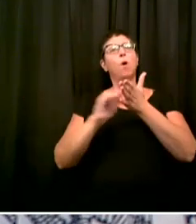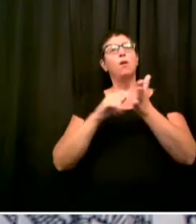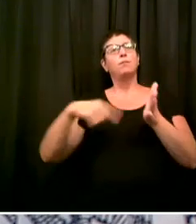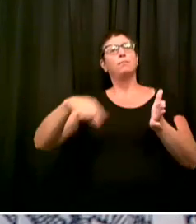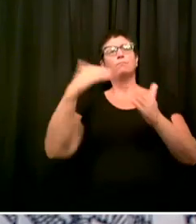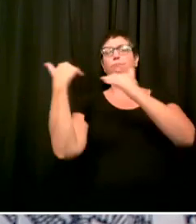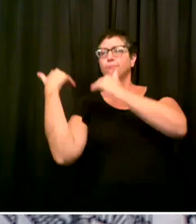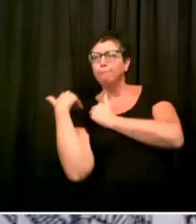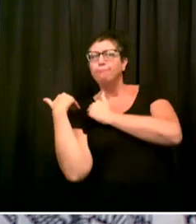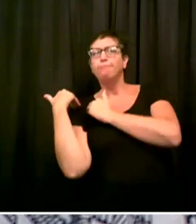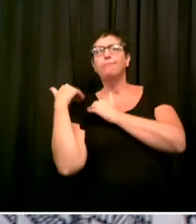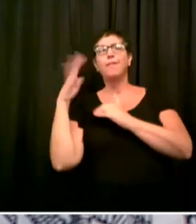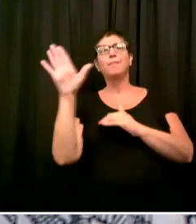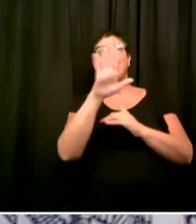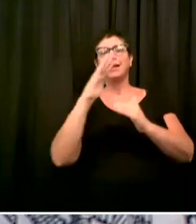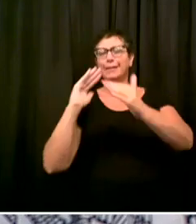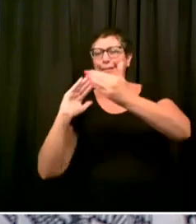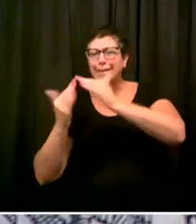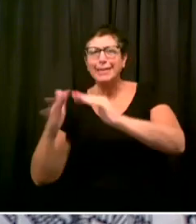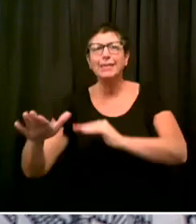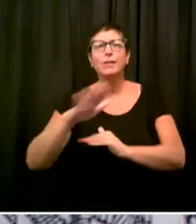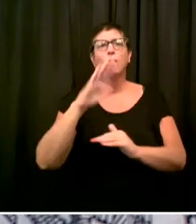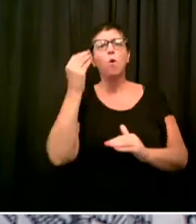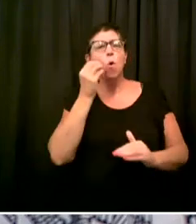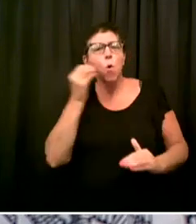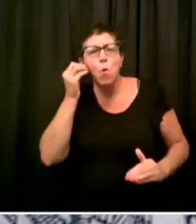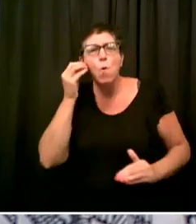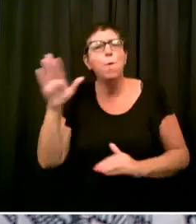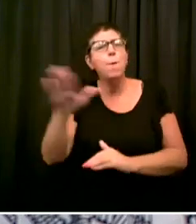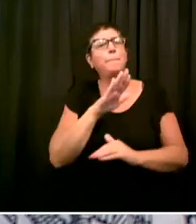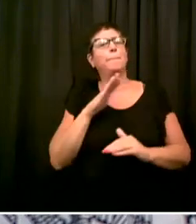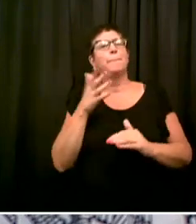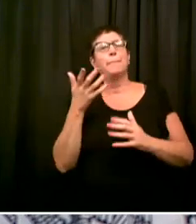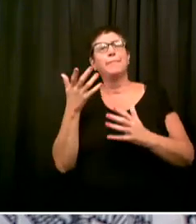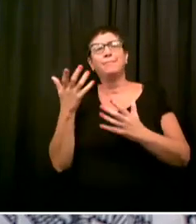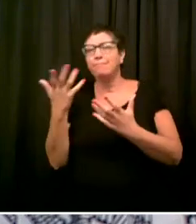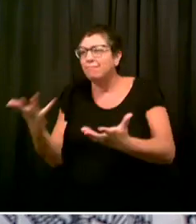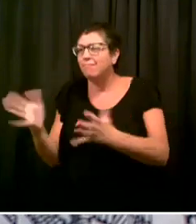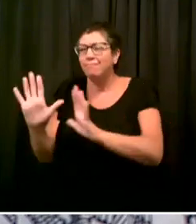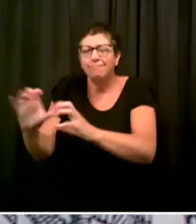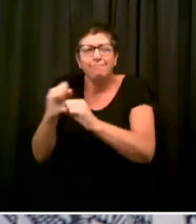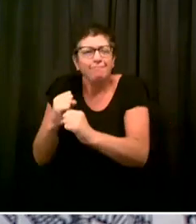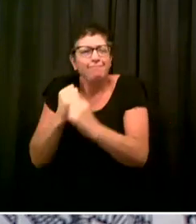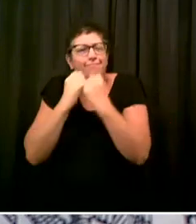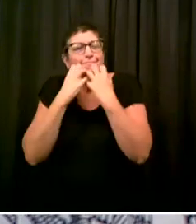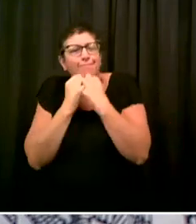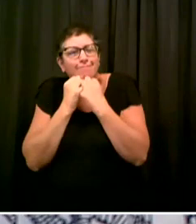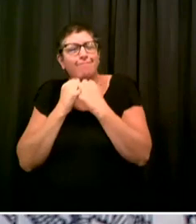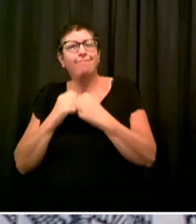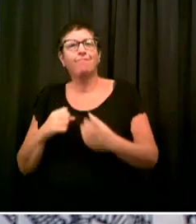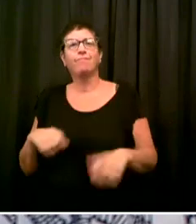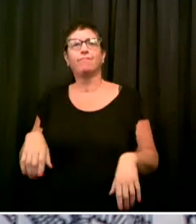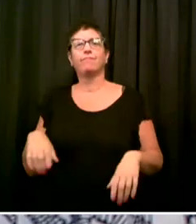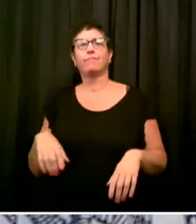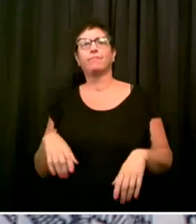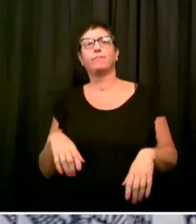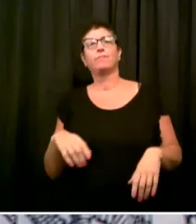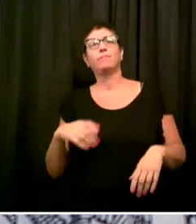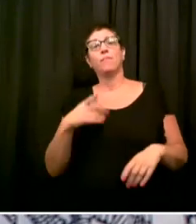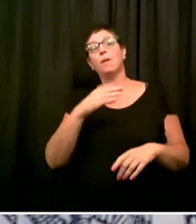that they were able to prior to coronavirus? Well, I think that's a really good point, Steve. I was actually out in Southeast